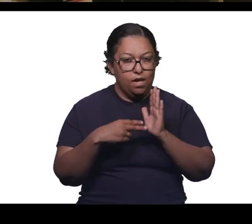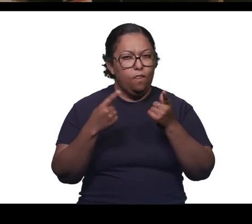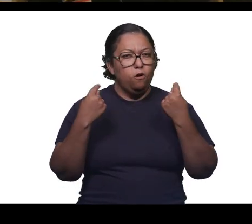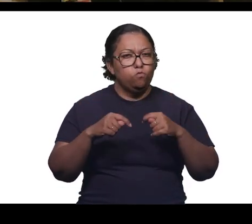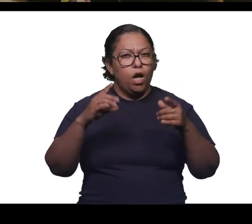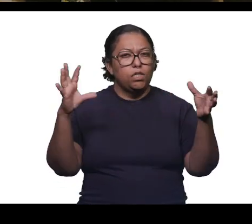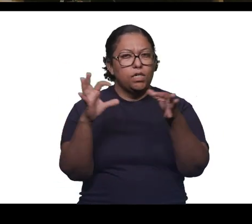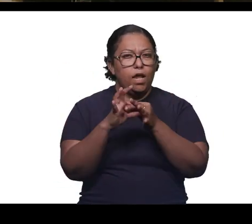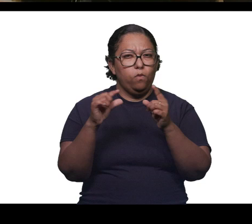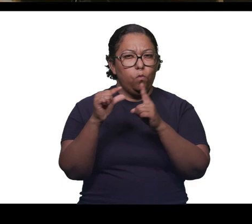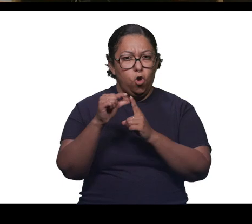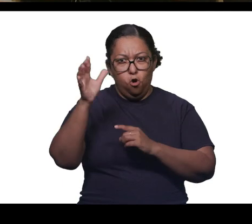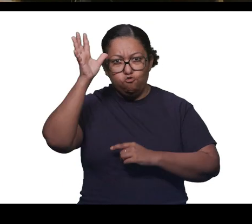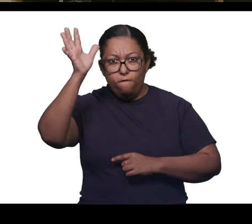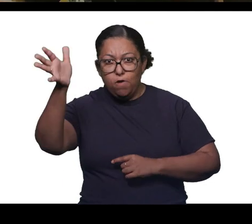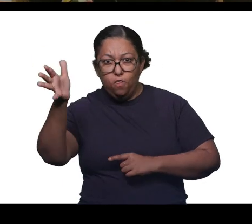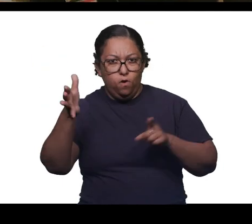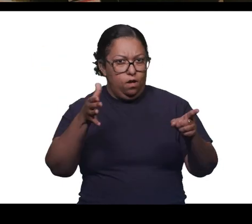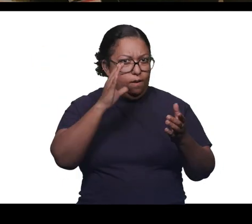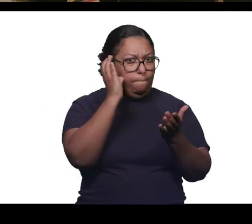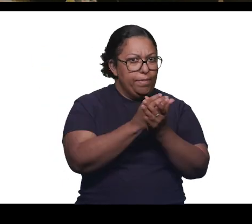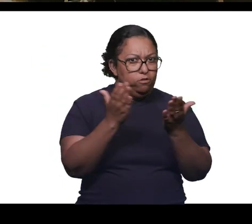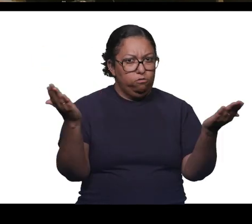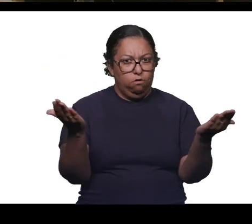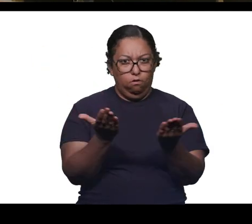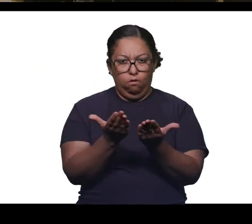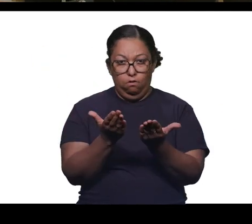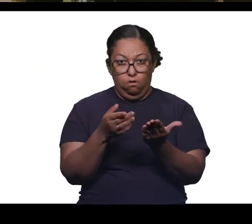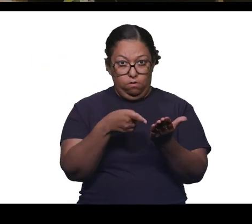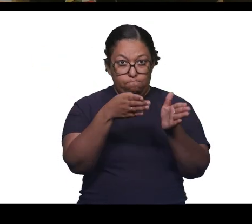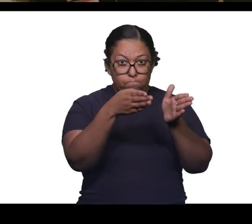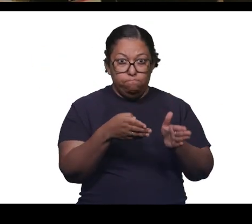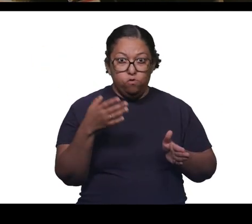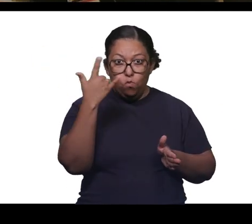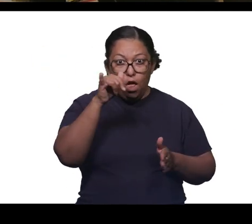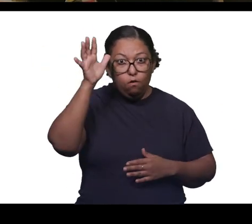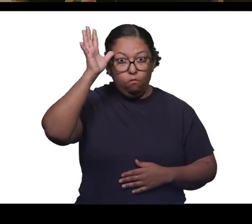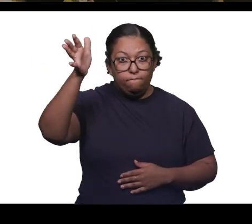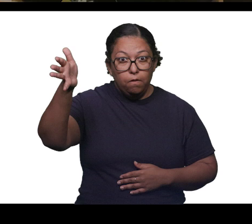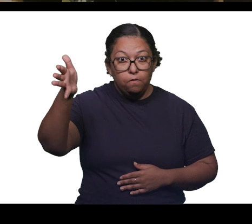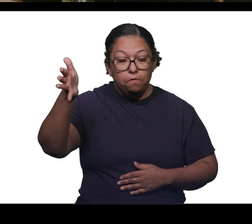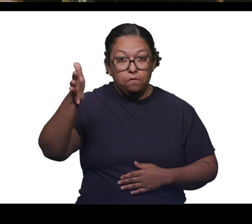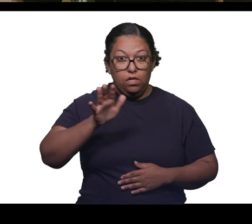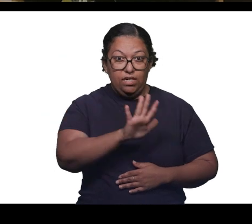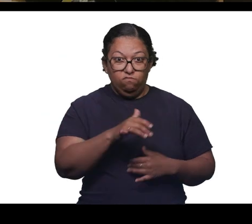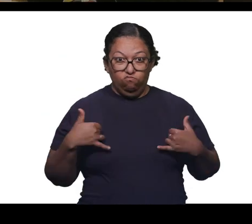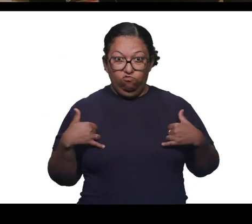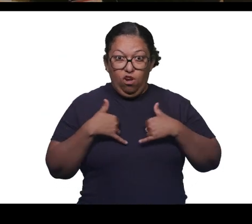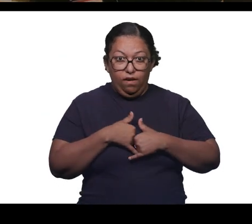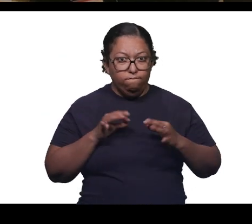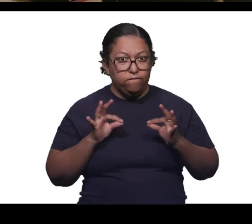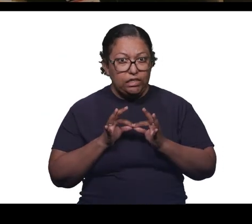that they see. Does this person look like a grandfather? Does that jacket look like it fits him? So all these questions start to